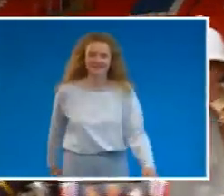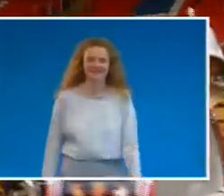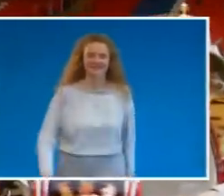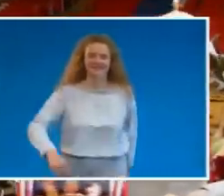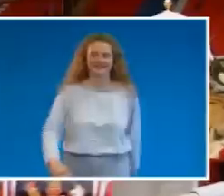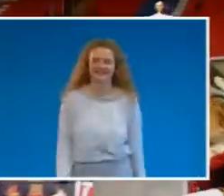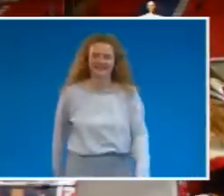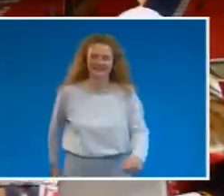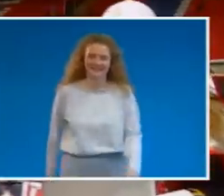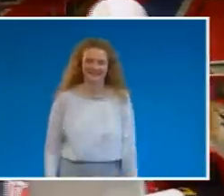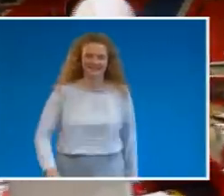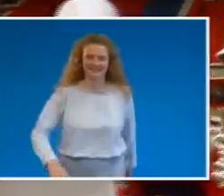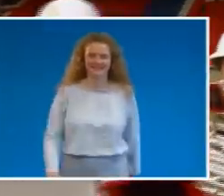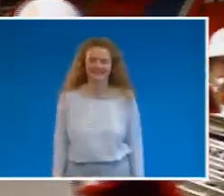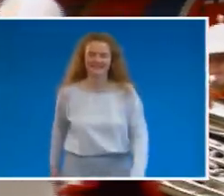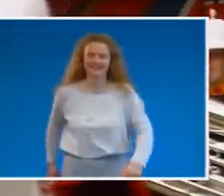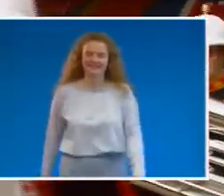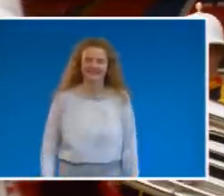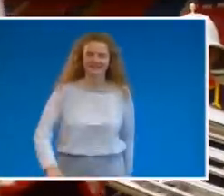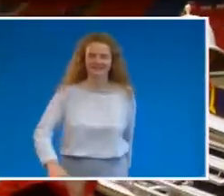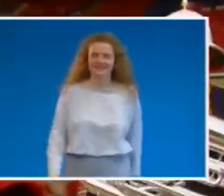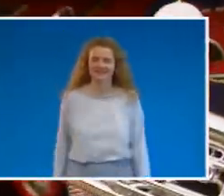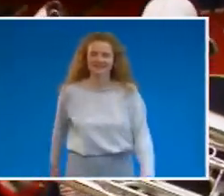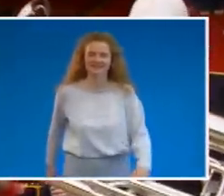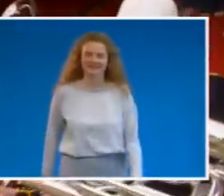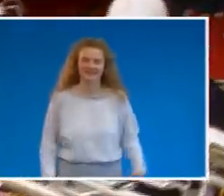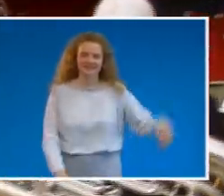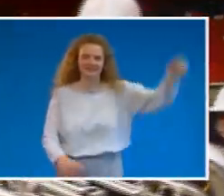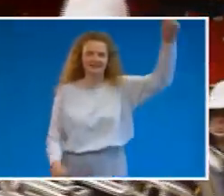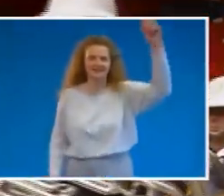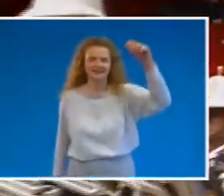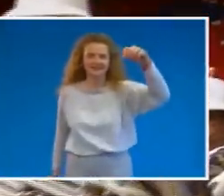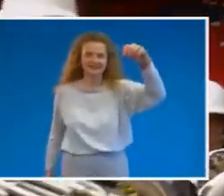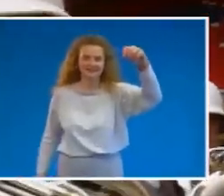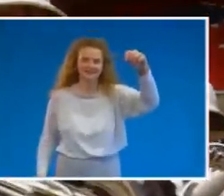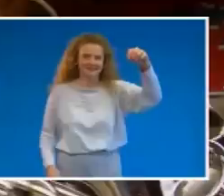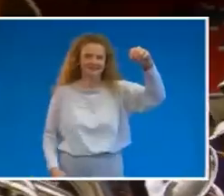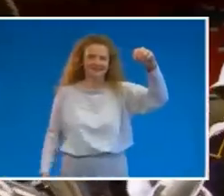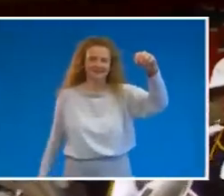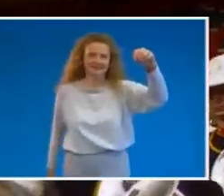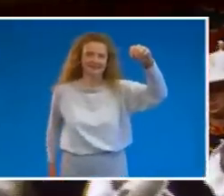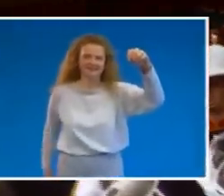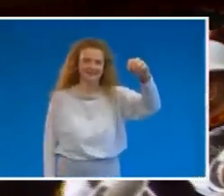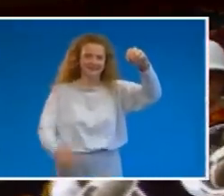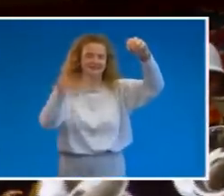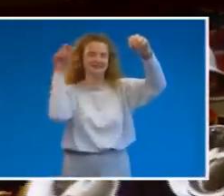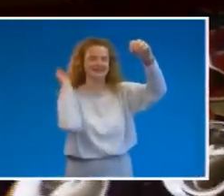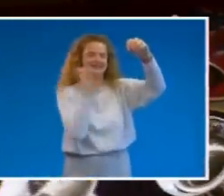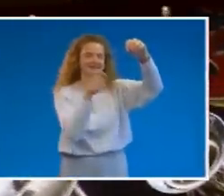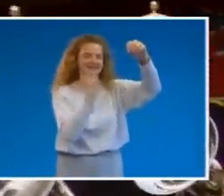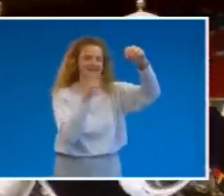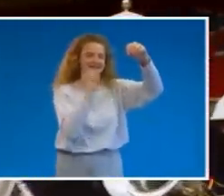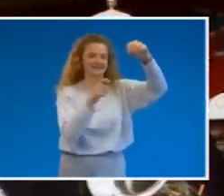and that's the way we do it. We can play on the triangle, and this is the music to